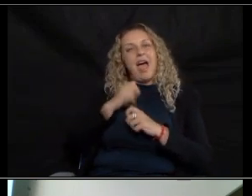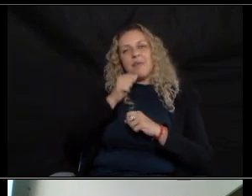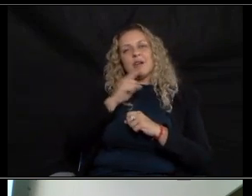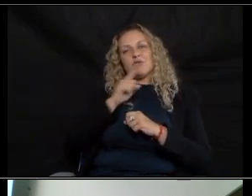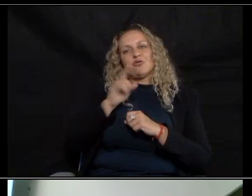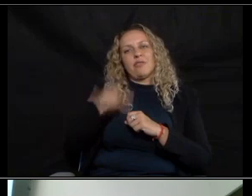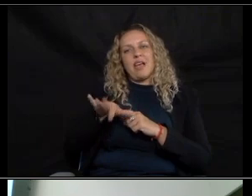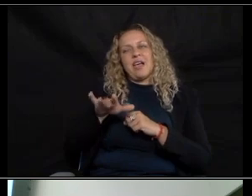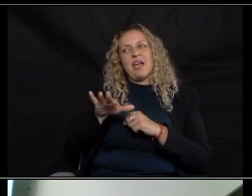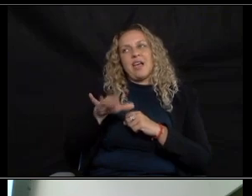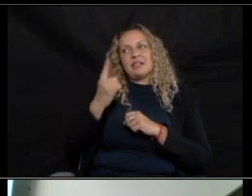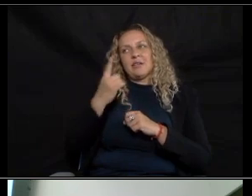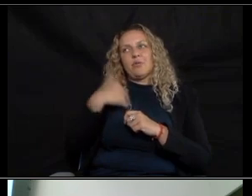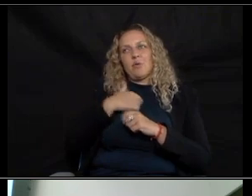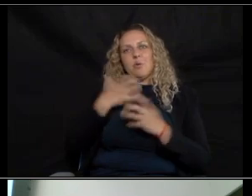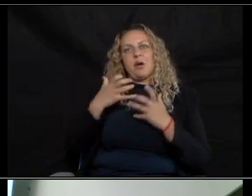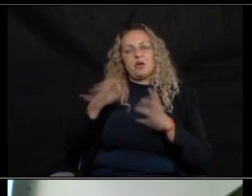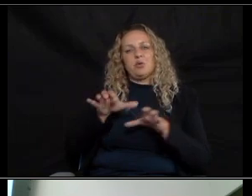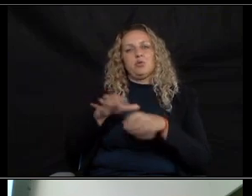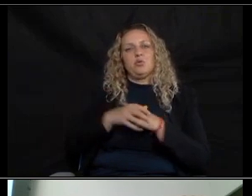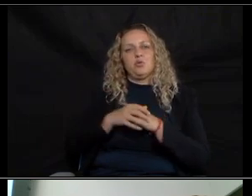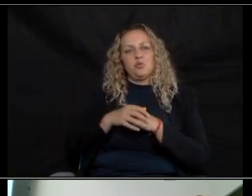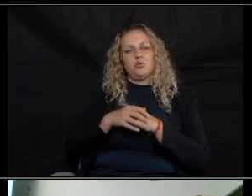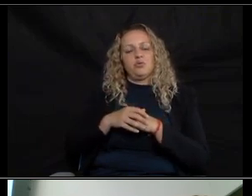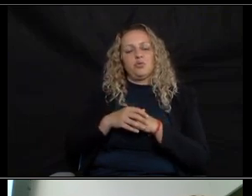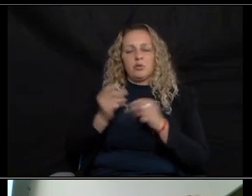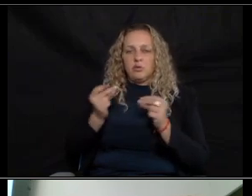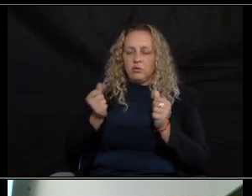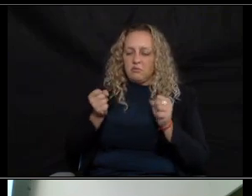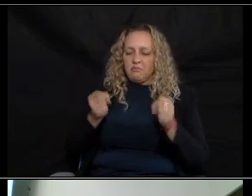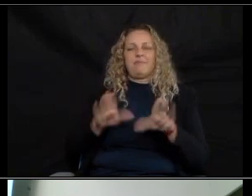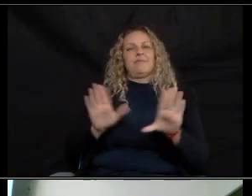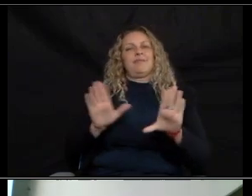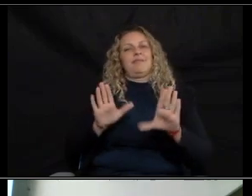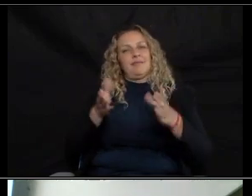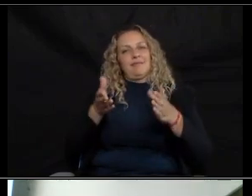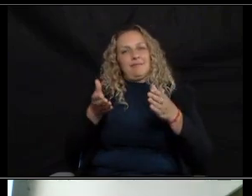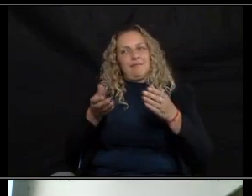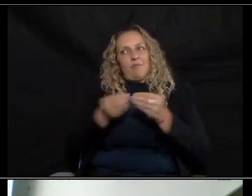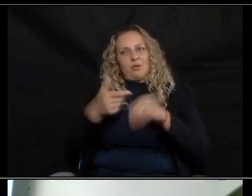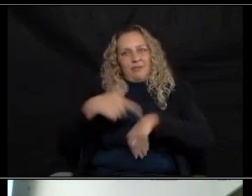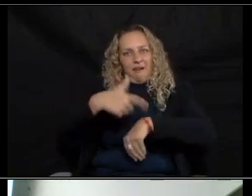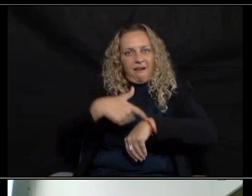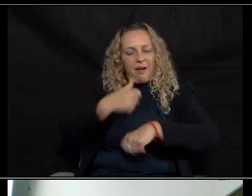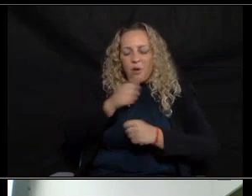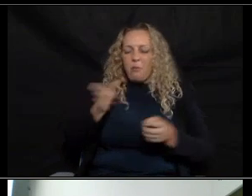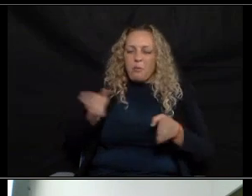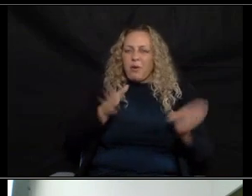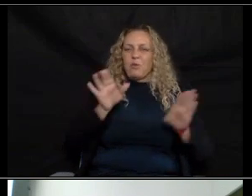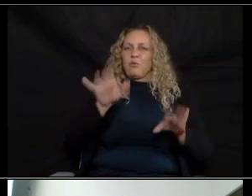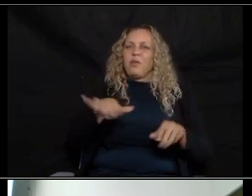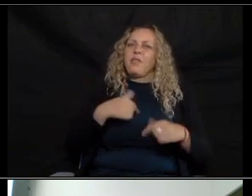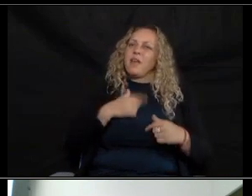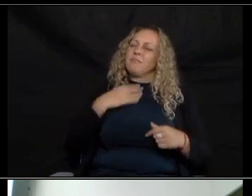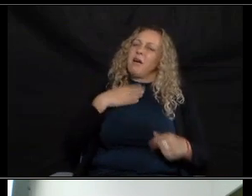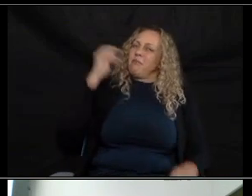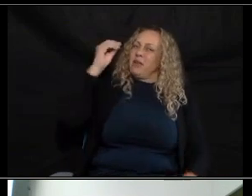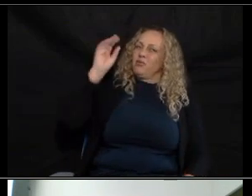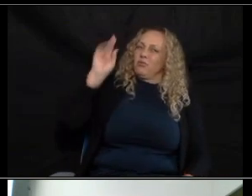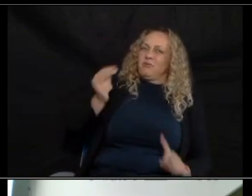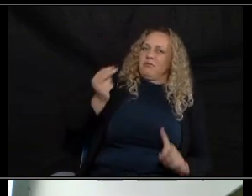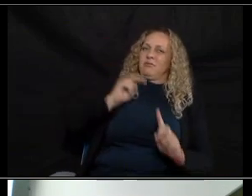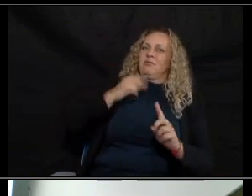sure that's something that we want to do so quickly right now. I don't think we're prepared to do that. That's my opinion. But